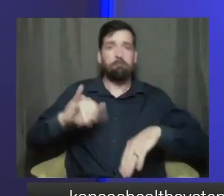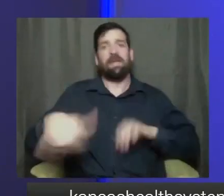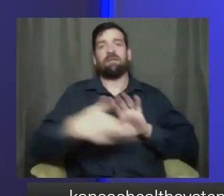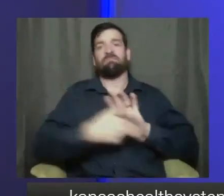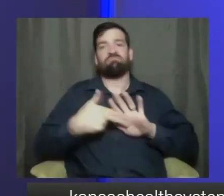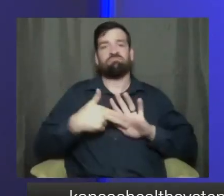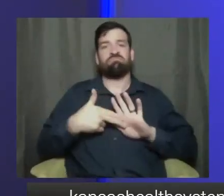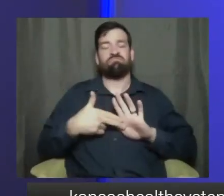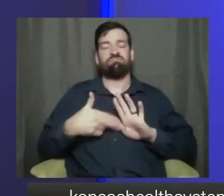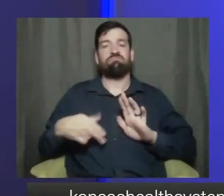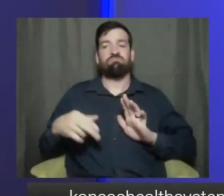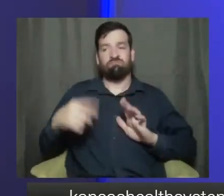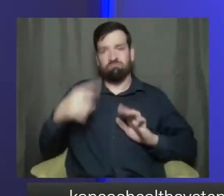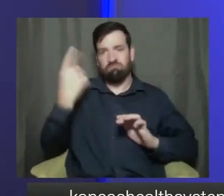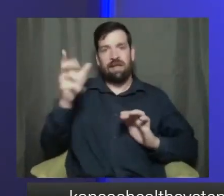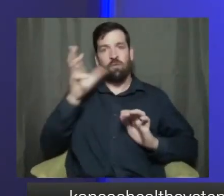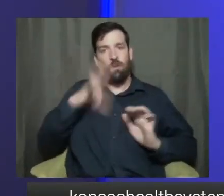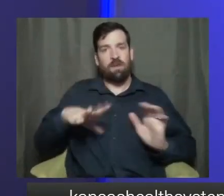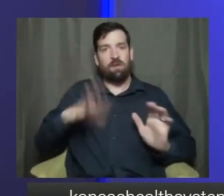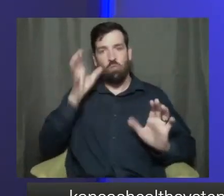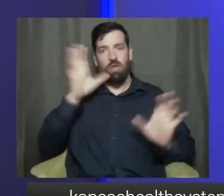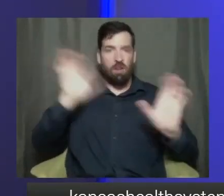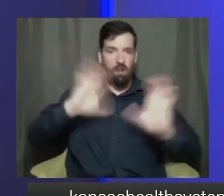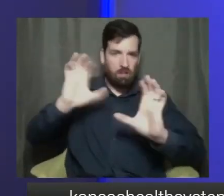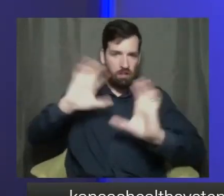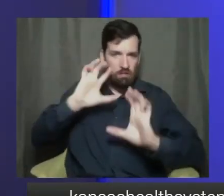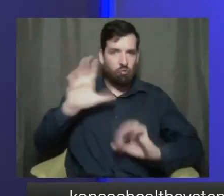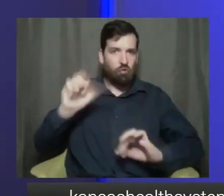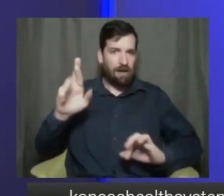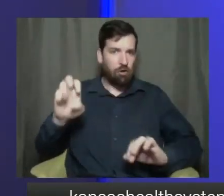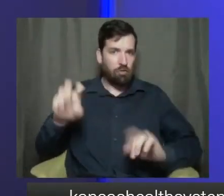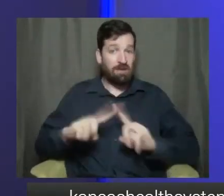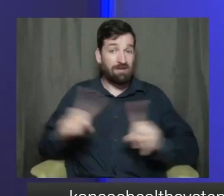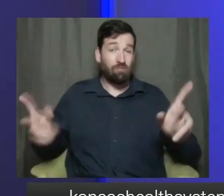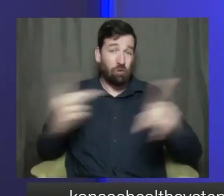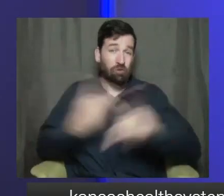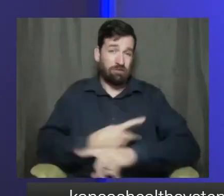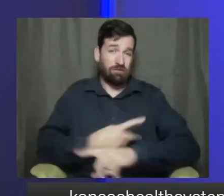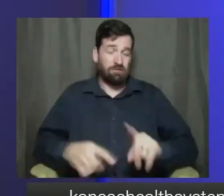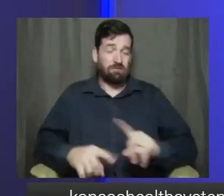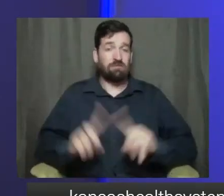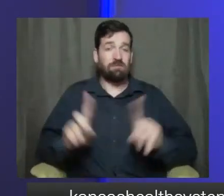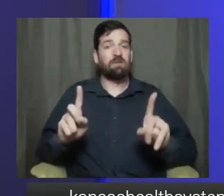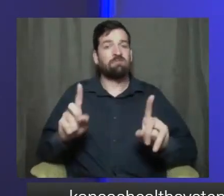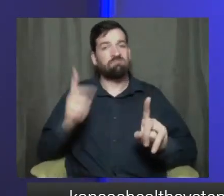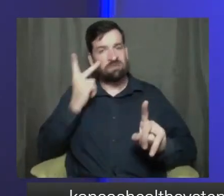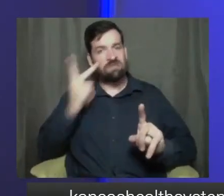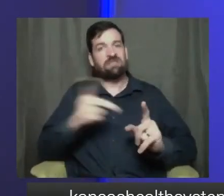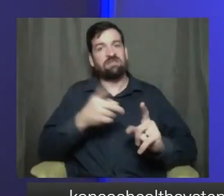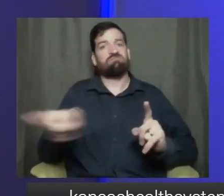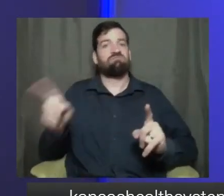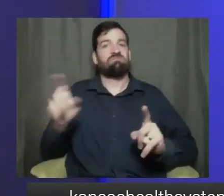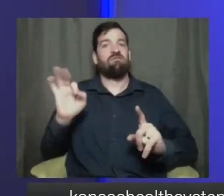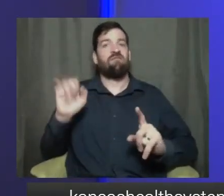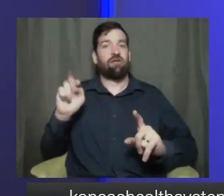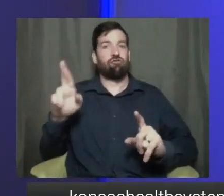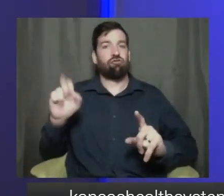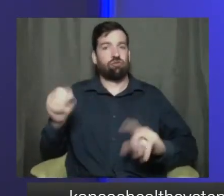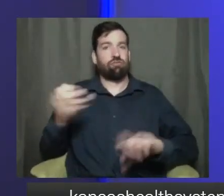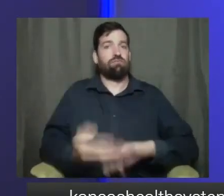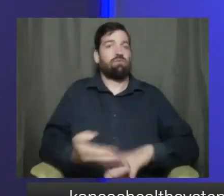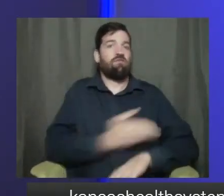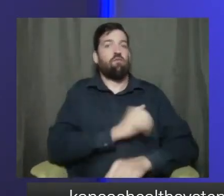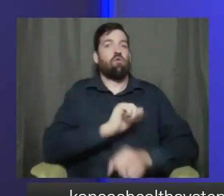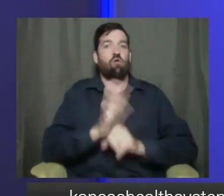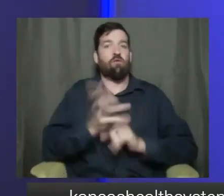will seek care. But we see this being exacerbated, but we also see those factors that were prior to COVID still in place. And so we really have to